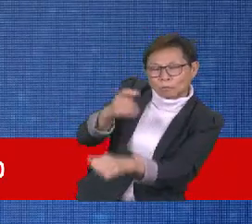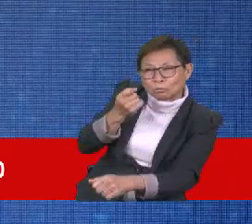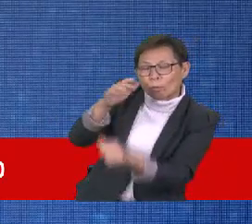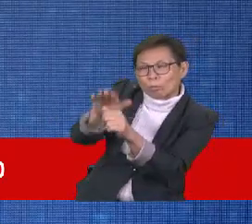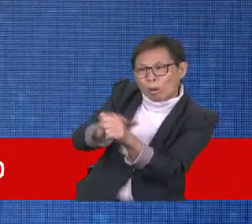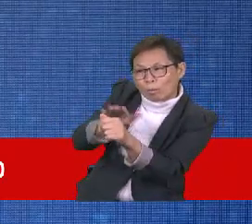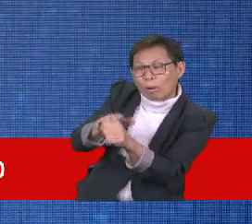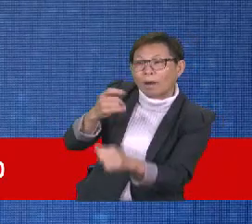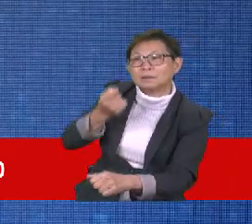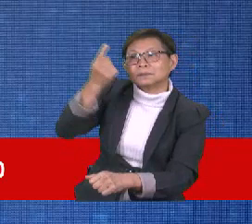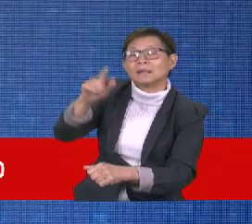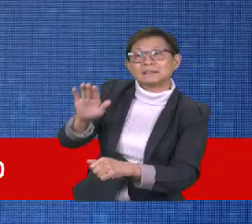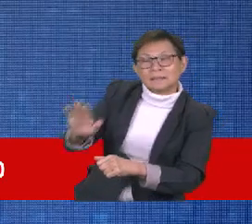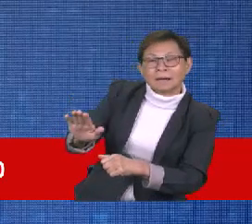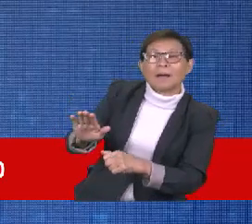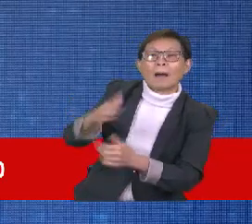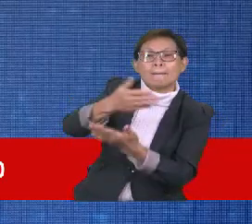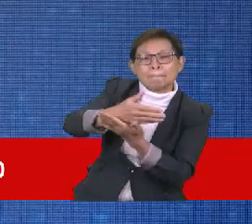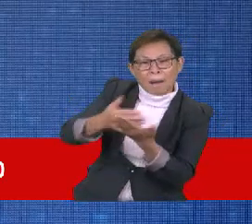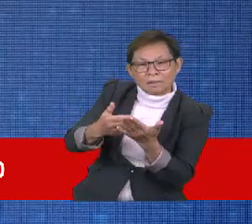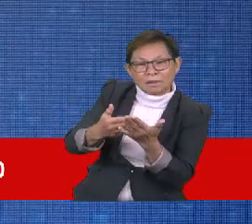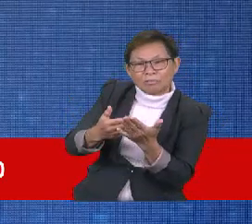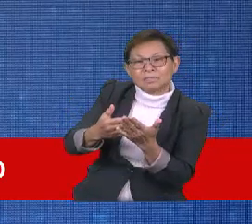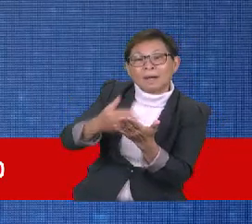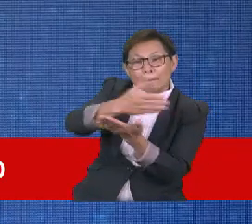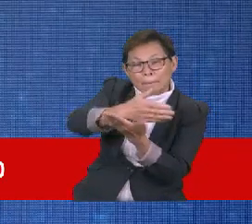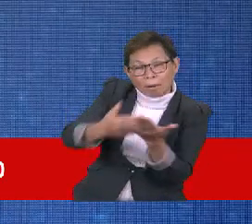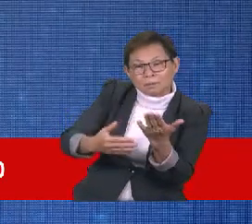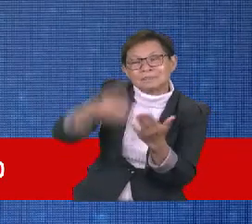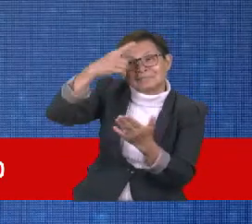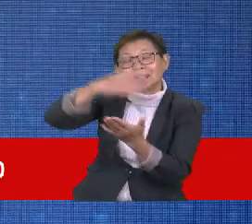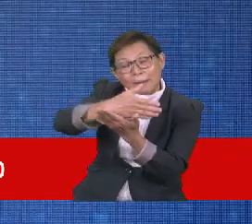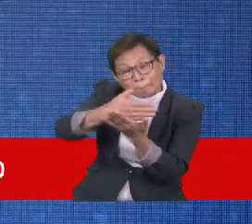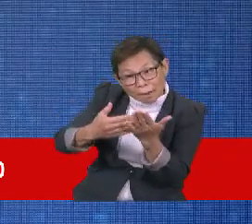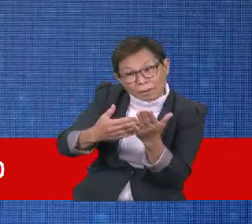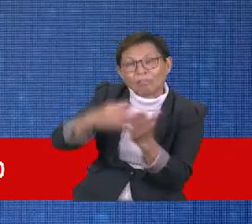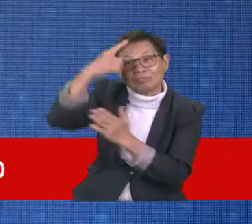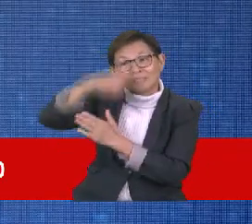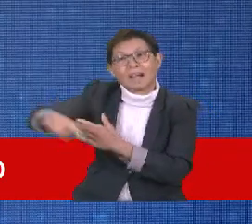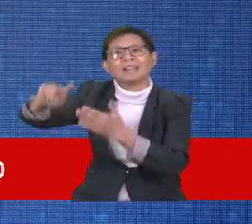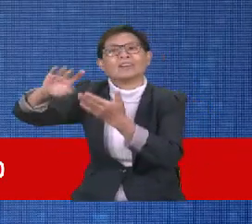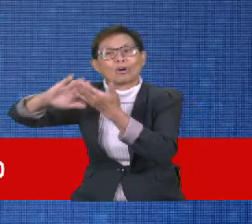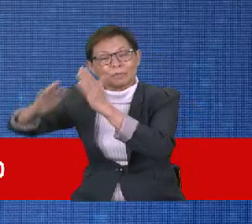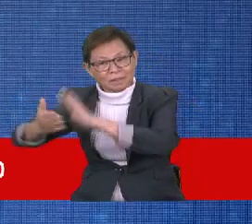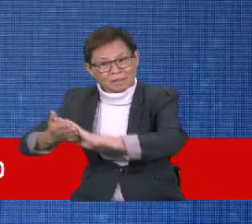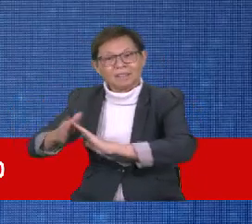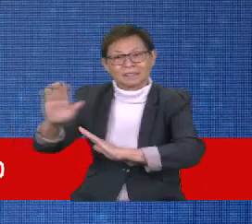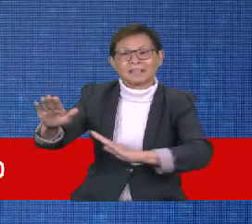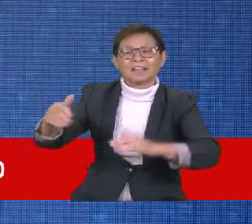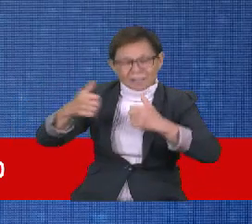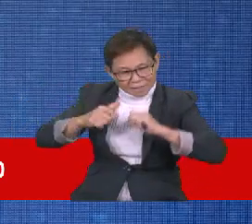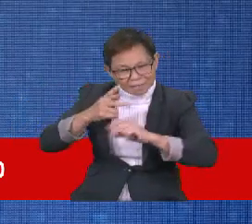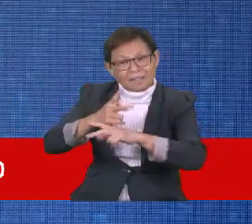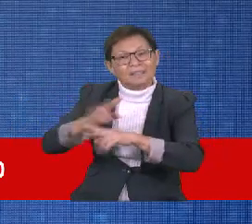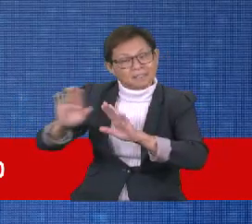understand that they are part and parcel of the Thai community and nation. They may preserve their rights